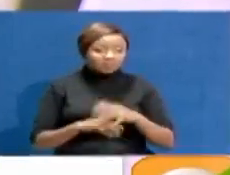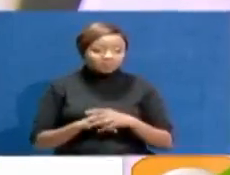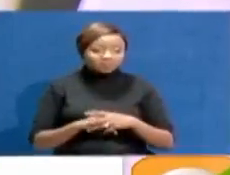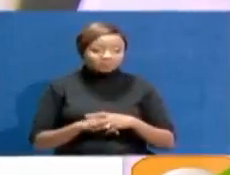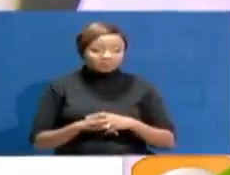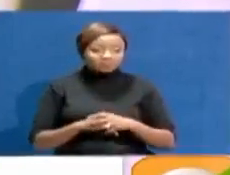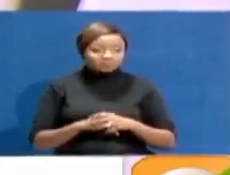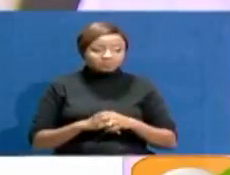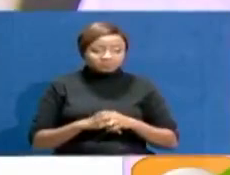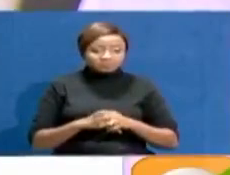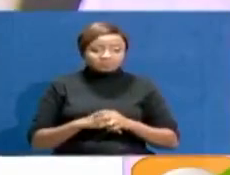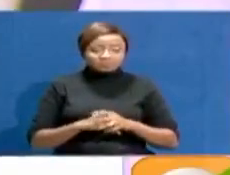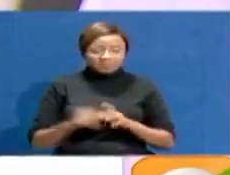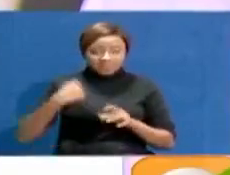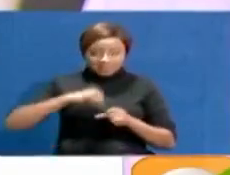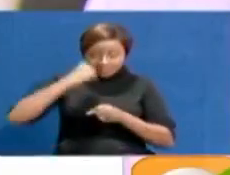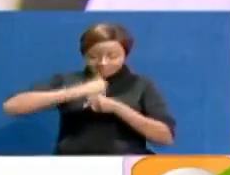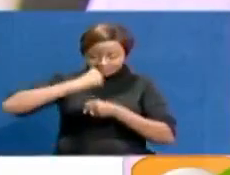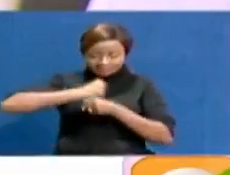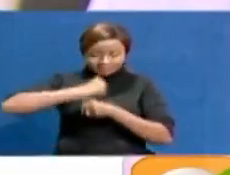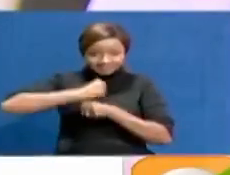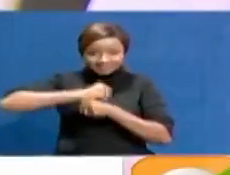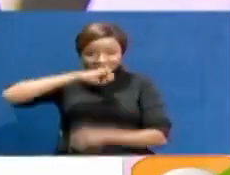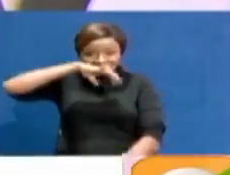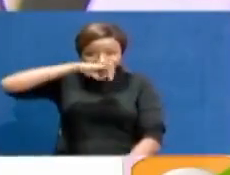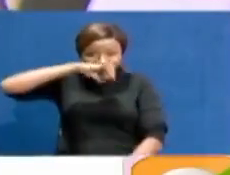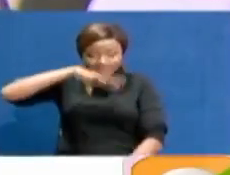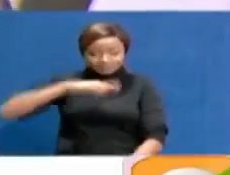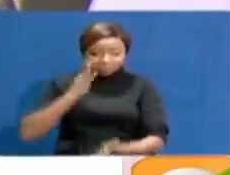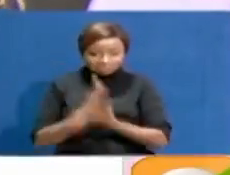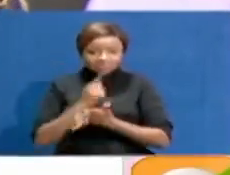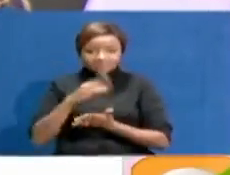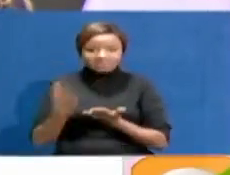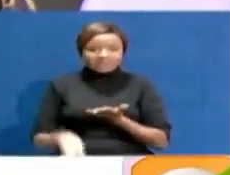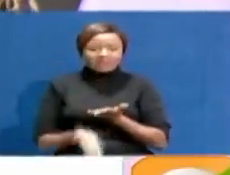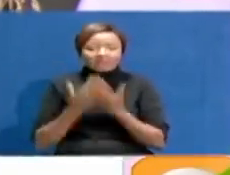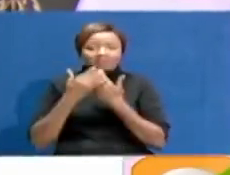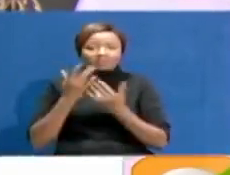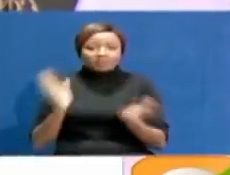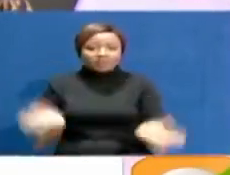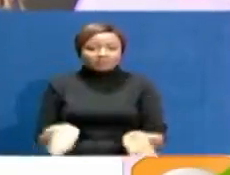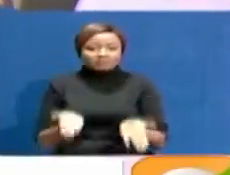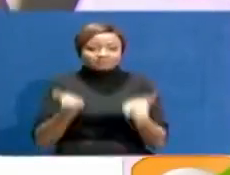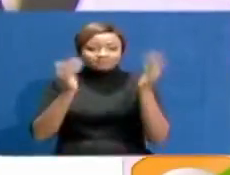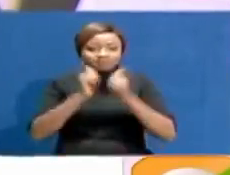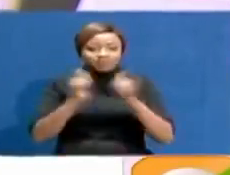that our labor can indeed bear fruit.